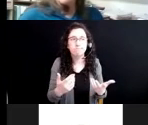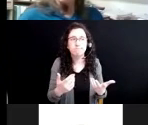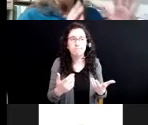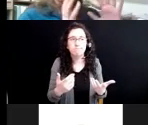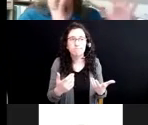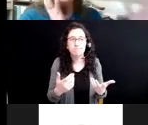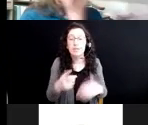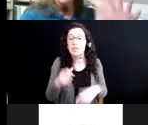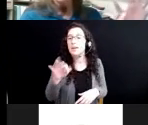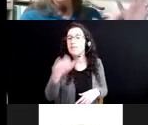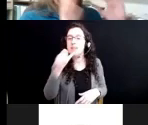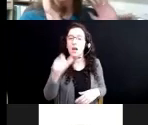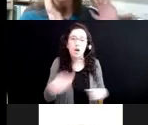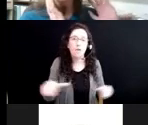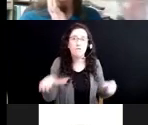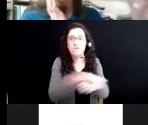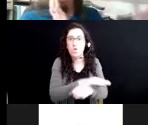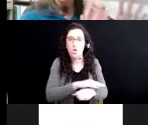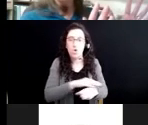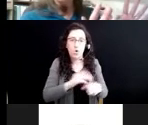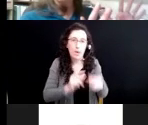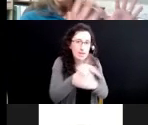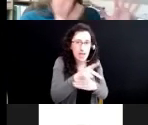if it's not a fully vegetated